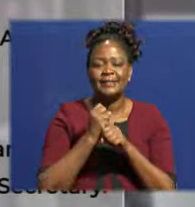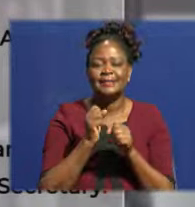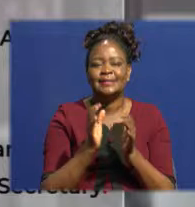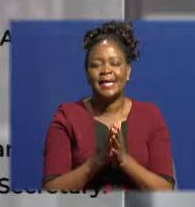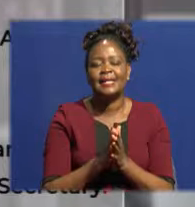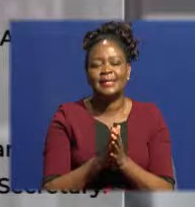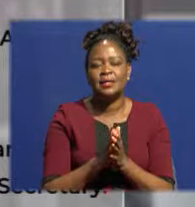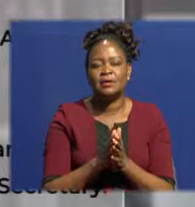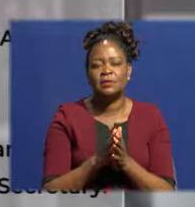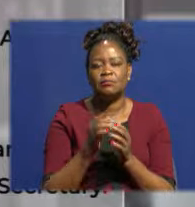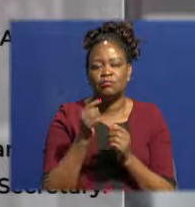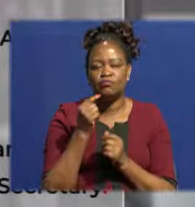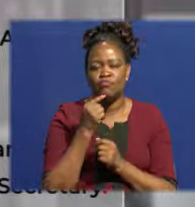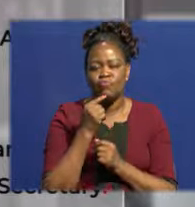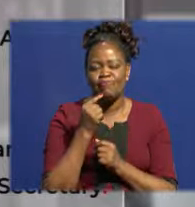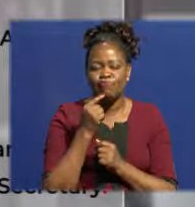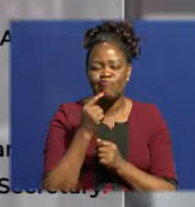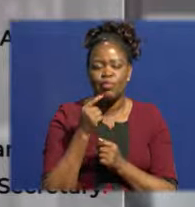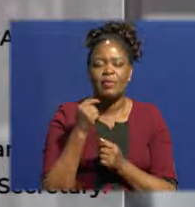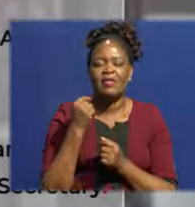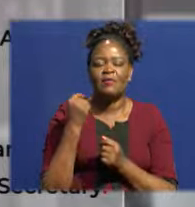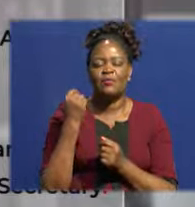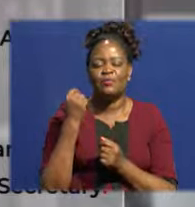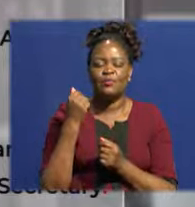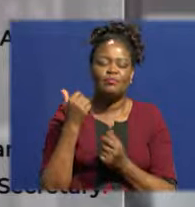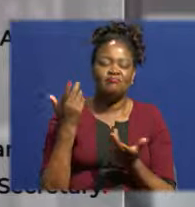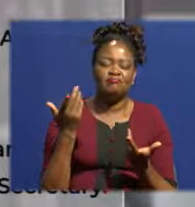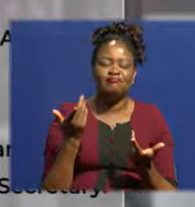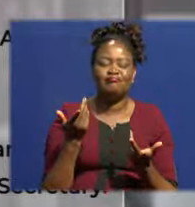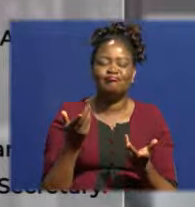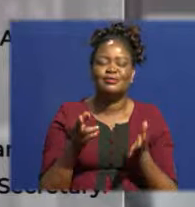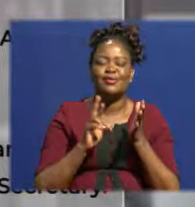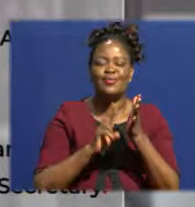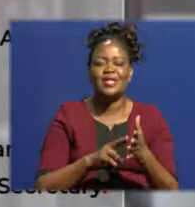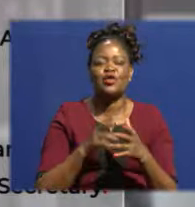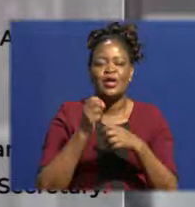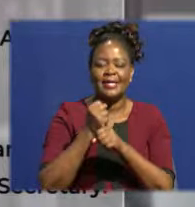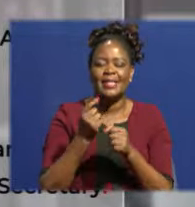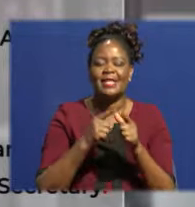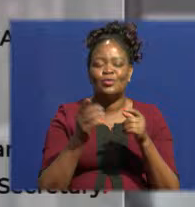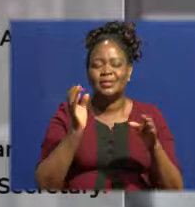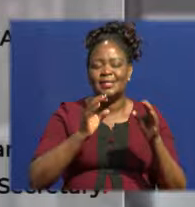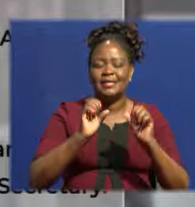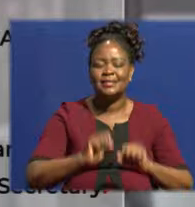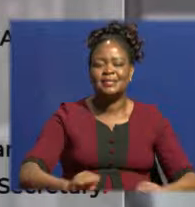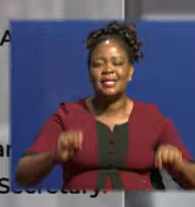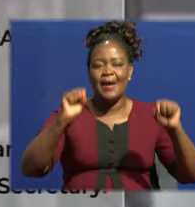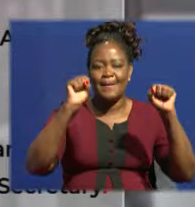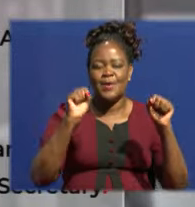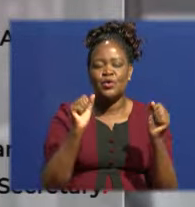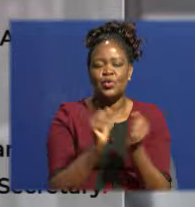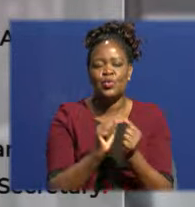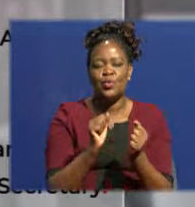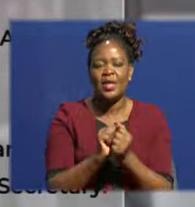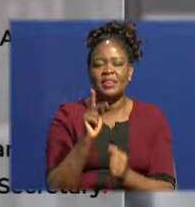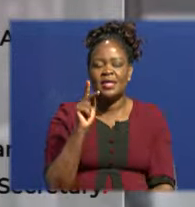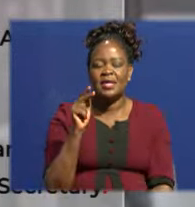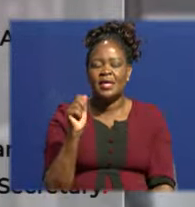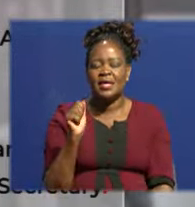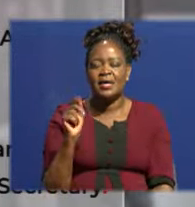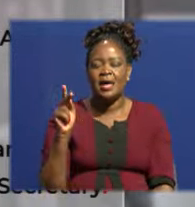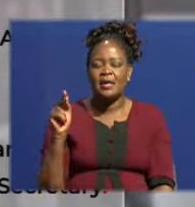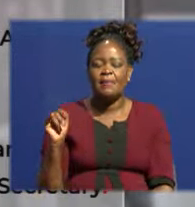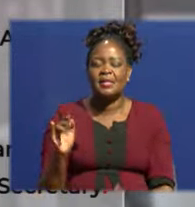Karume would later become the face of the organization. He was elected chairman with Kiheka Kimani as the